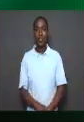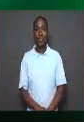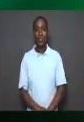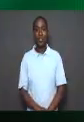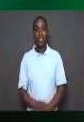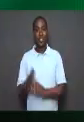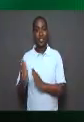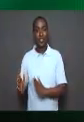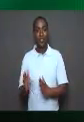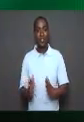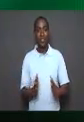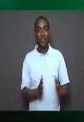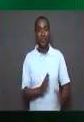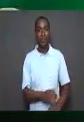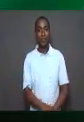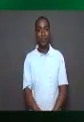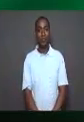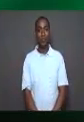Students, let's get ready.